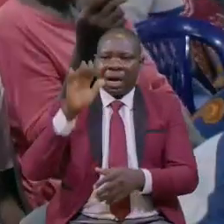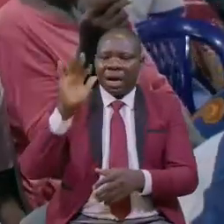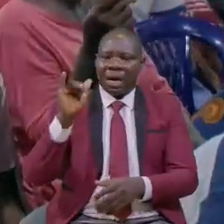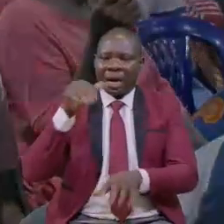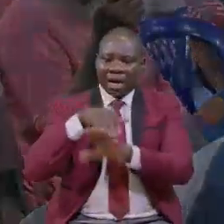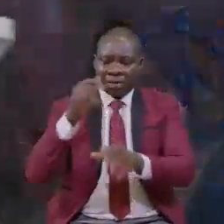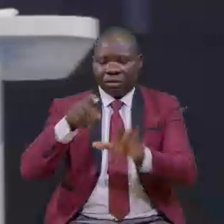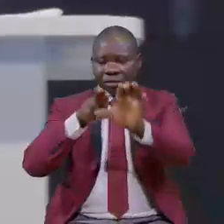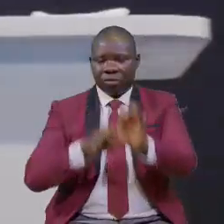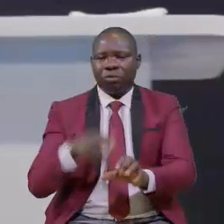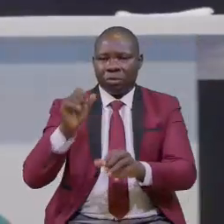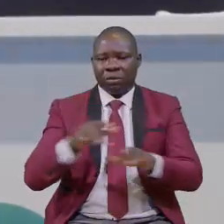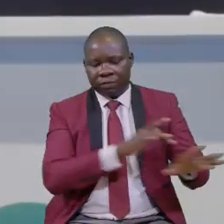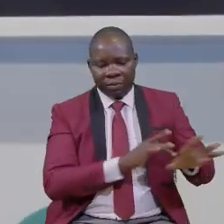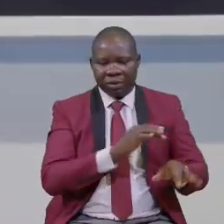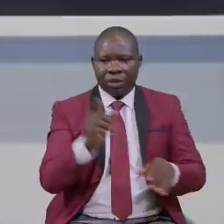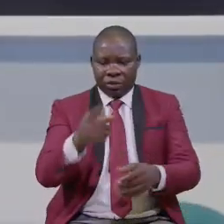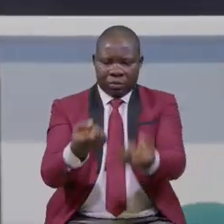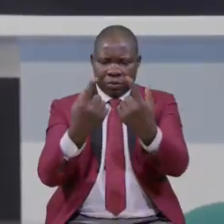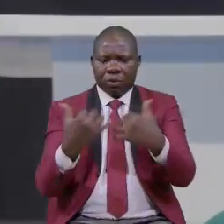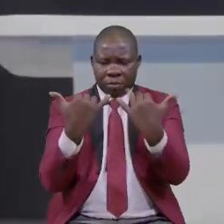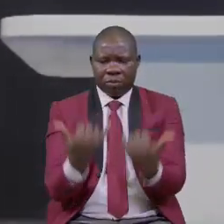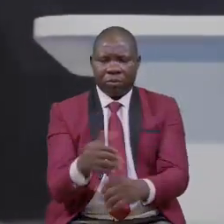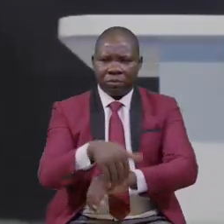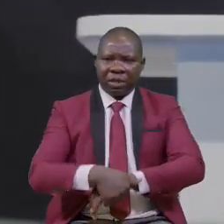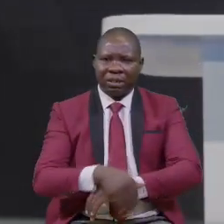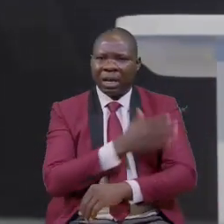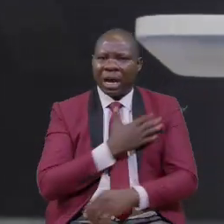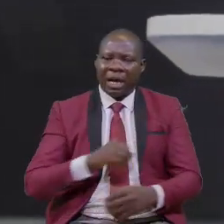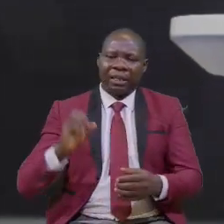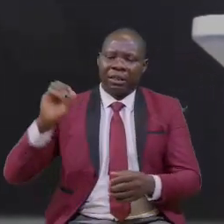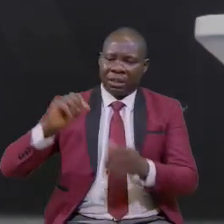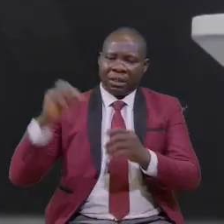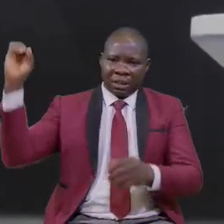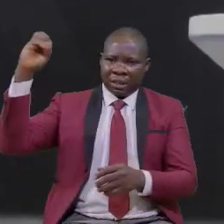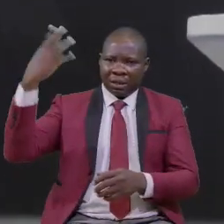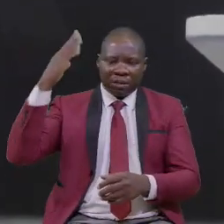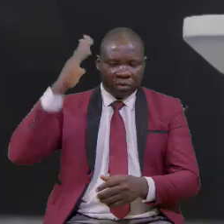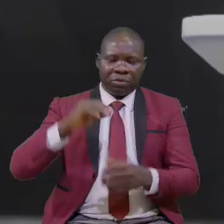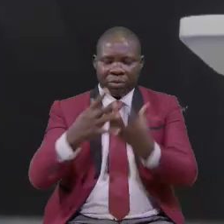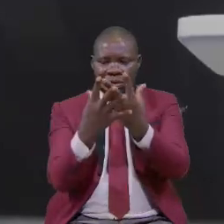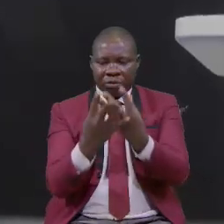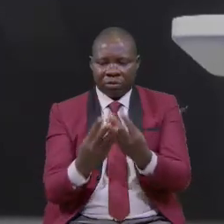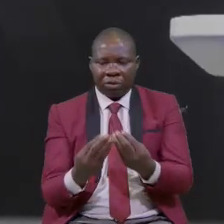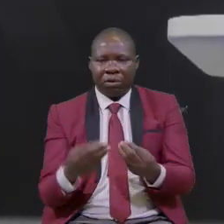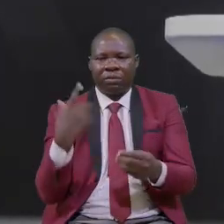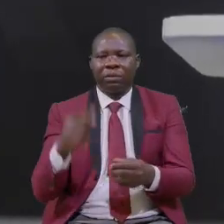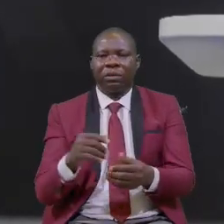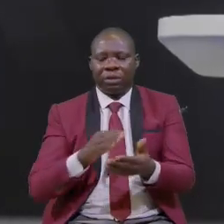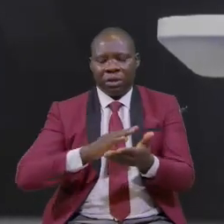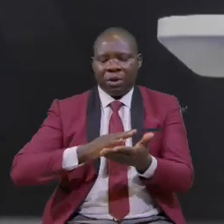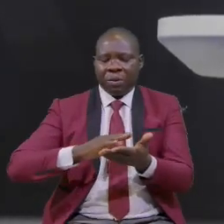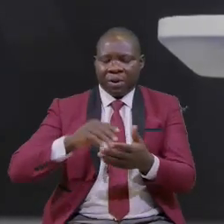mercy, you come tonight. And grace will solve the problem of guilt